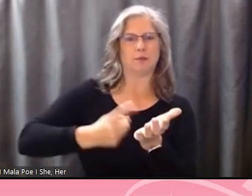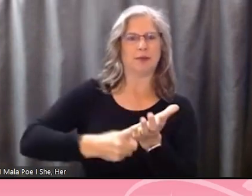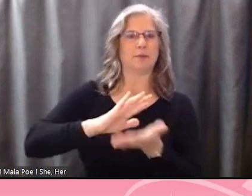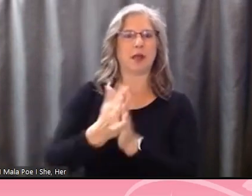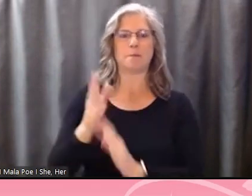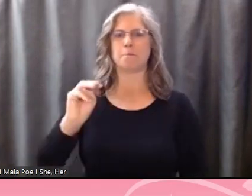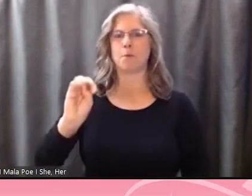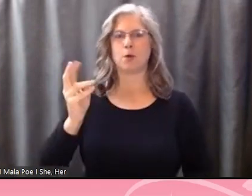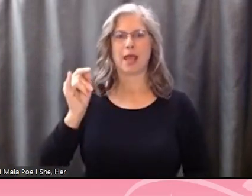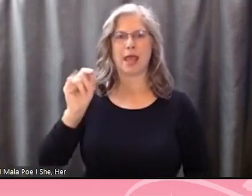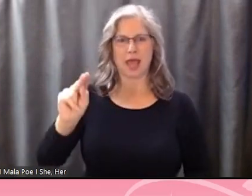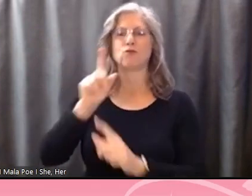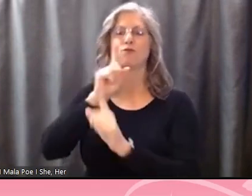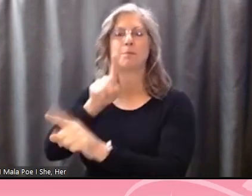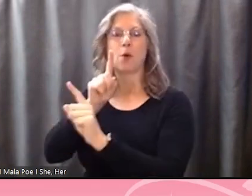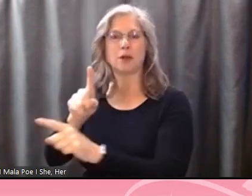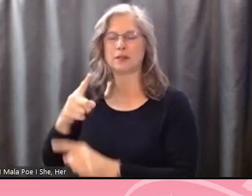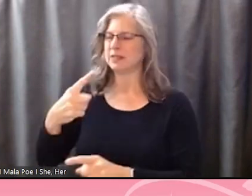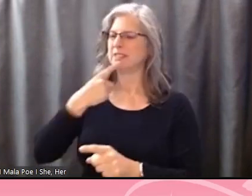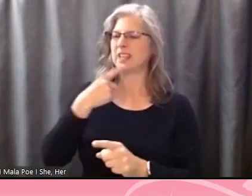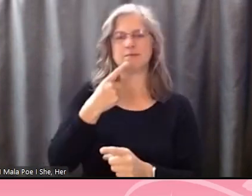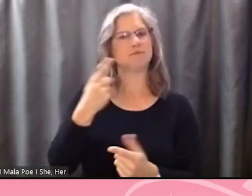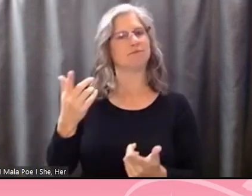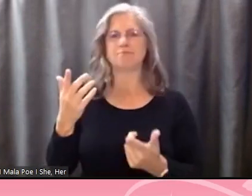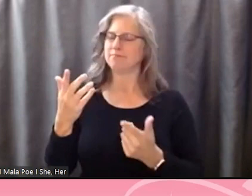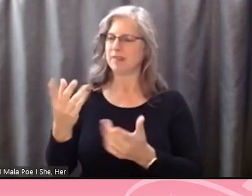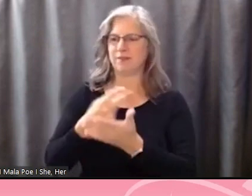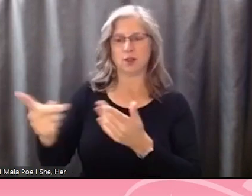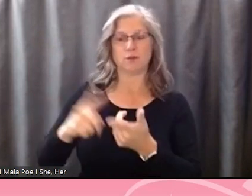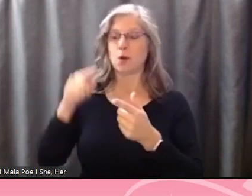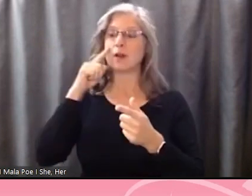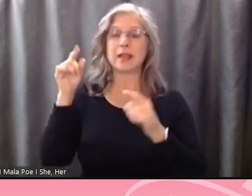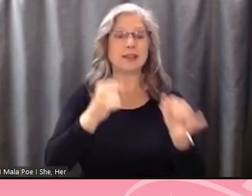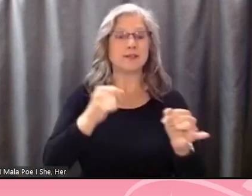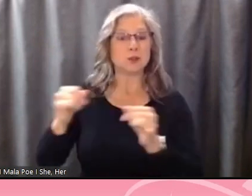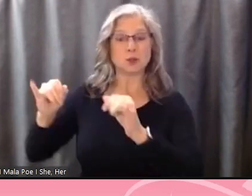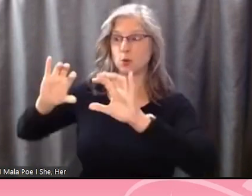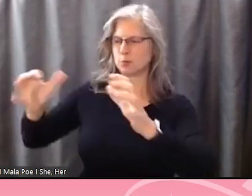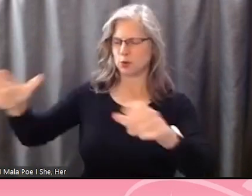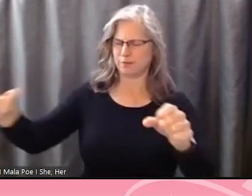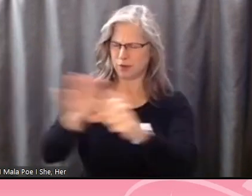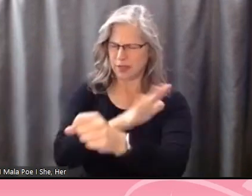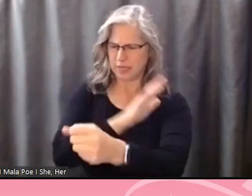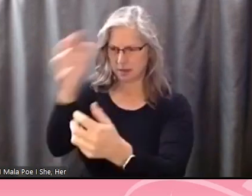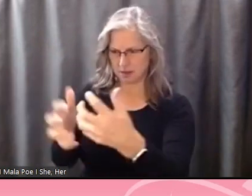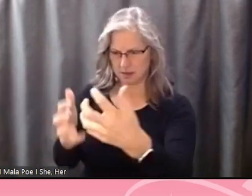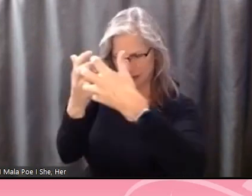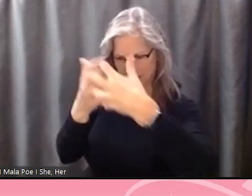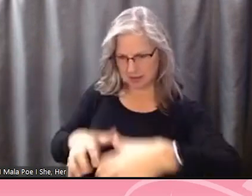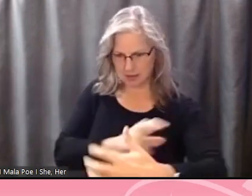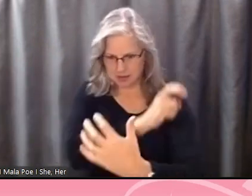Moynihan Report stated plainly that the failure of individuals and groups to fully assimilate to